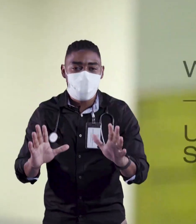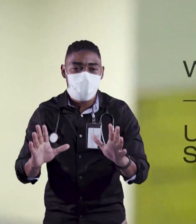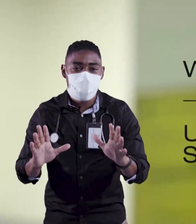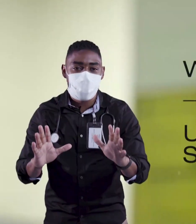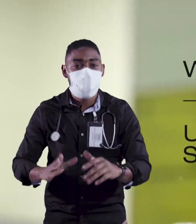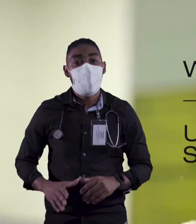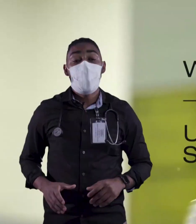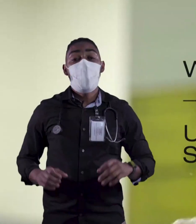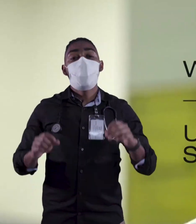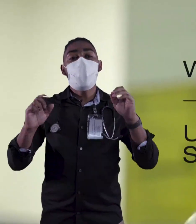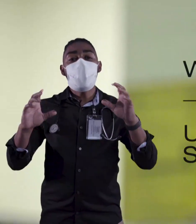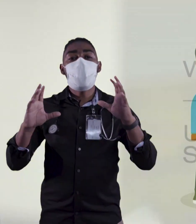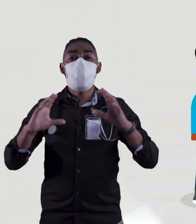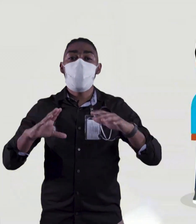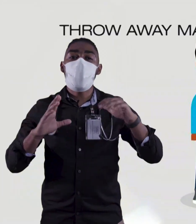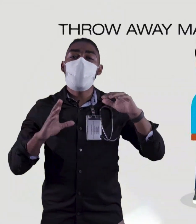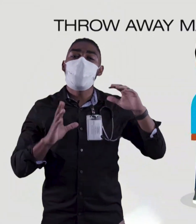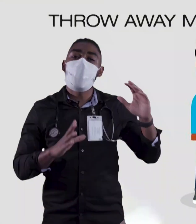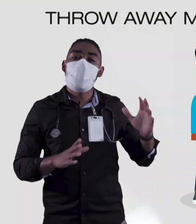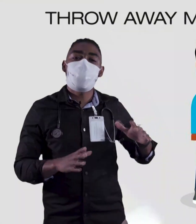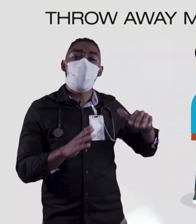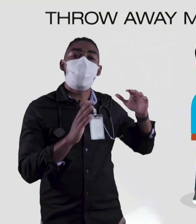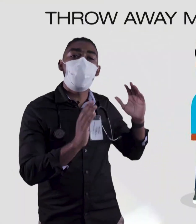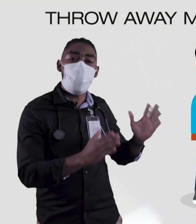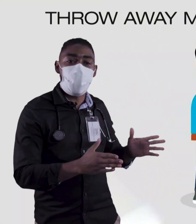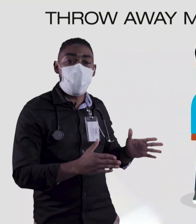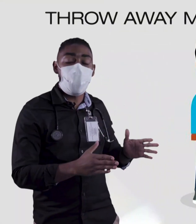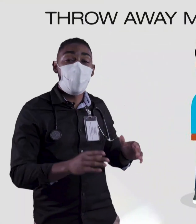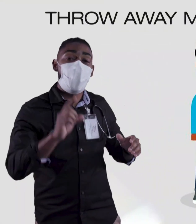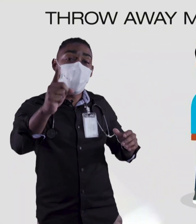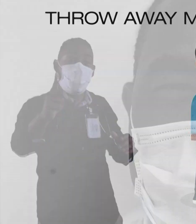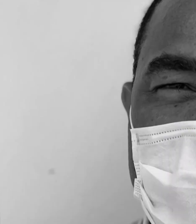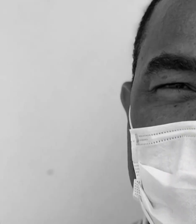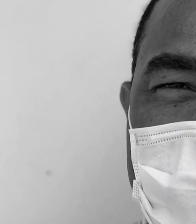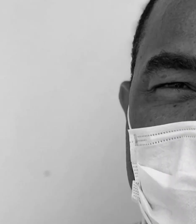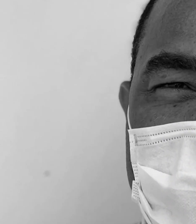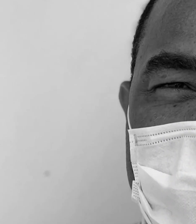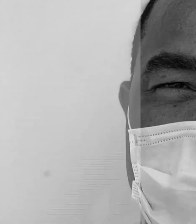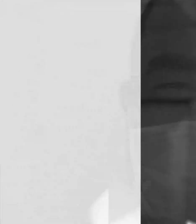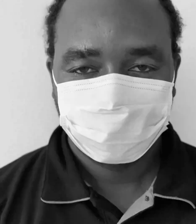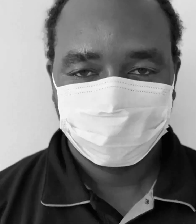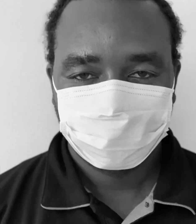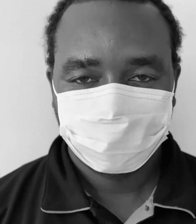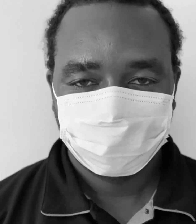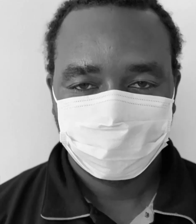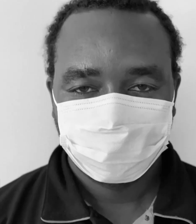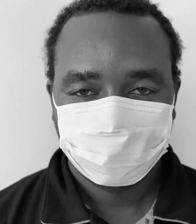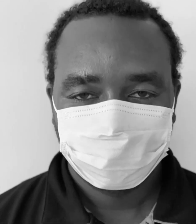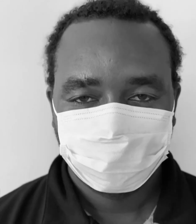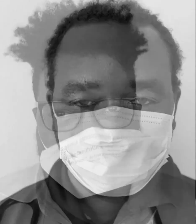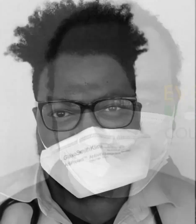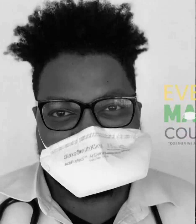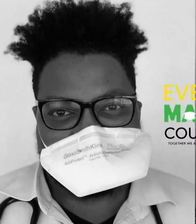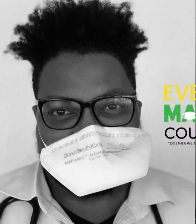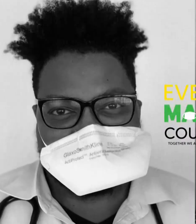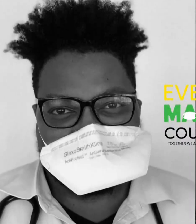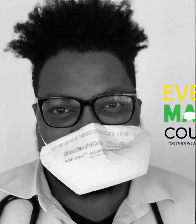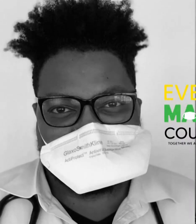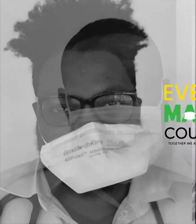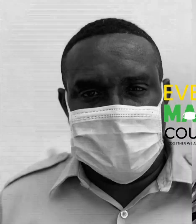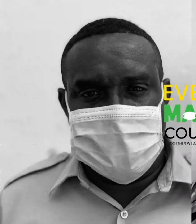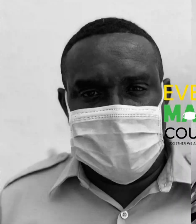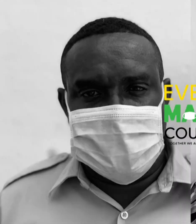hand sanitizer. Please throw away the mask appropriately. Remember, partial protection is better than no